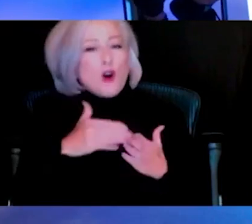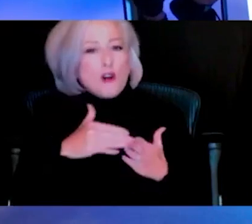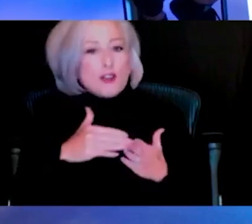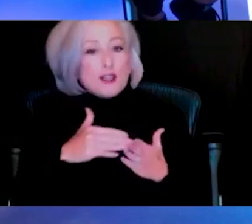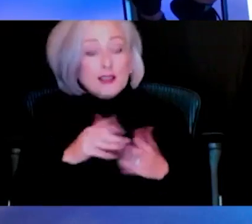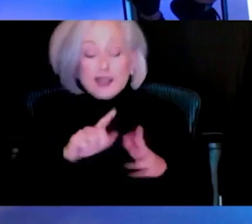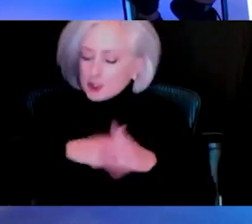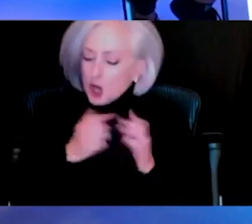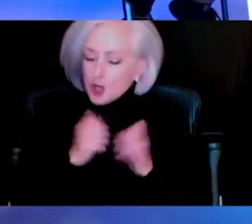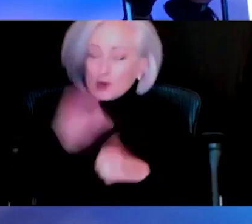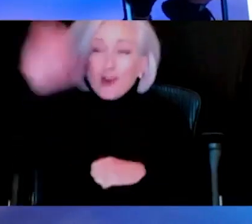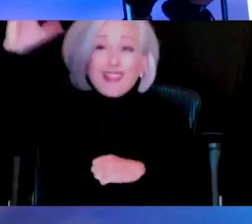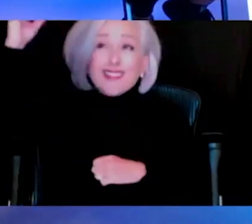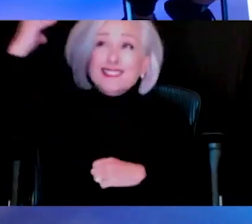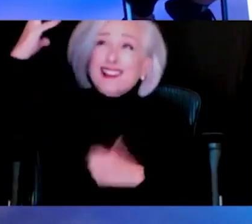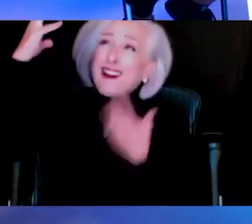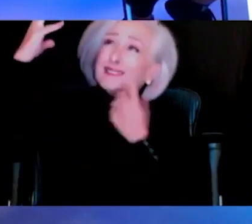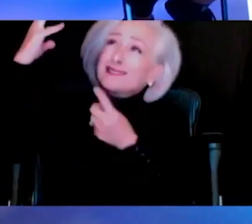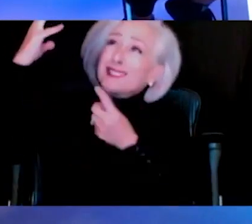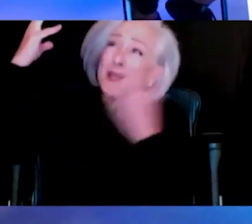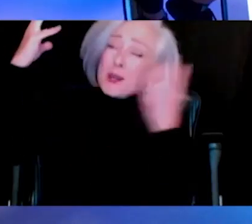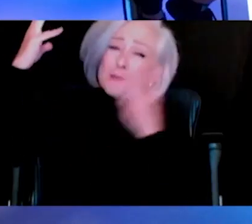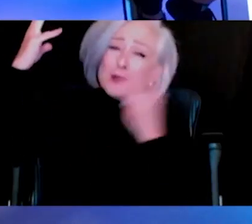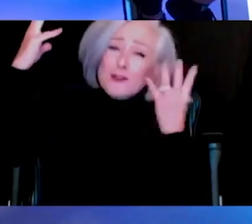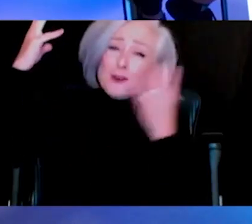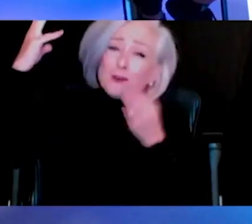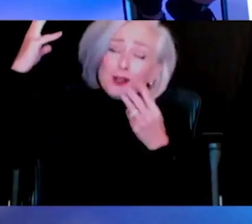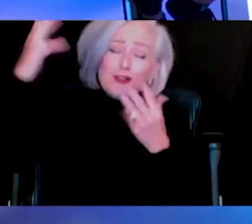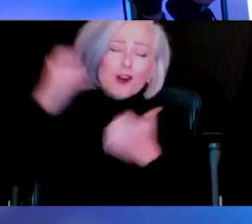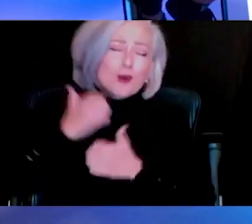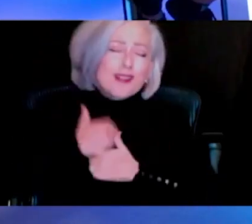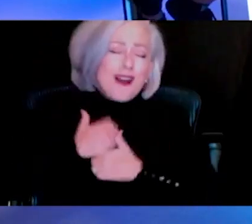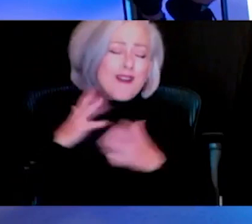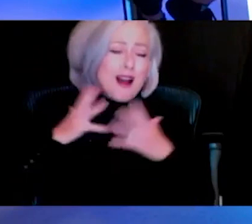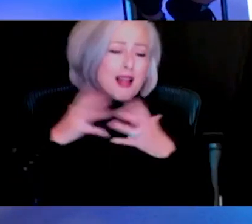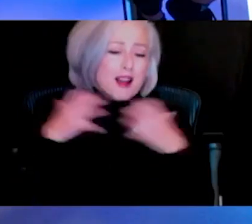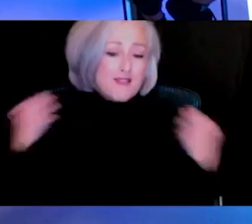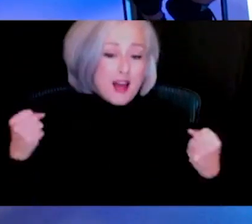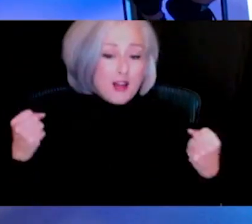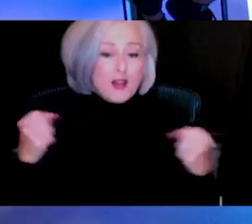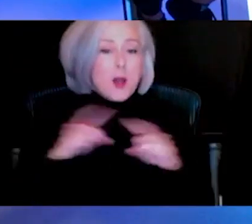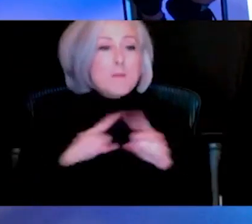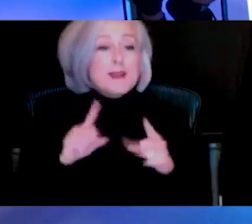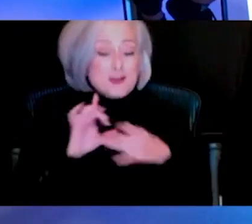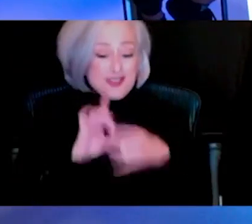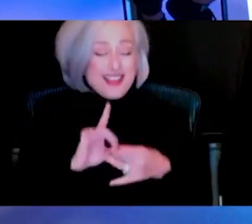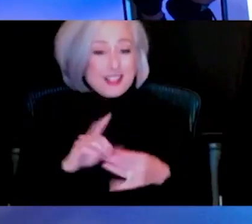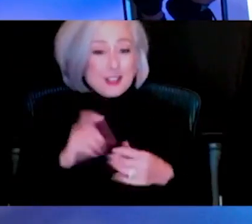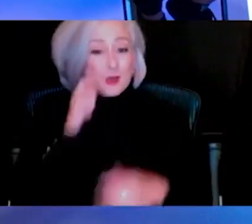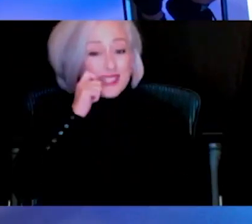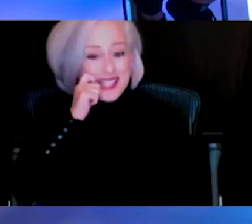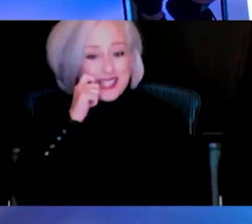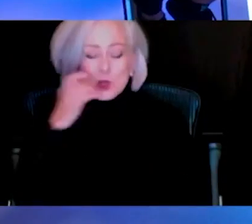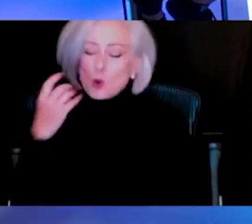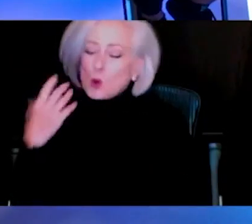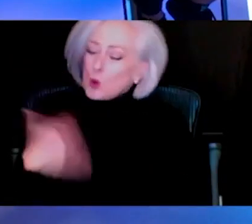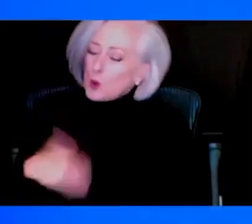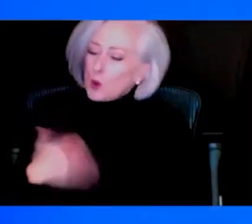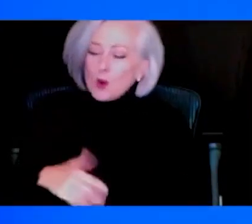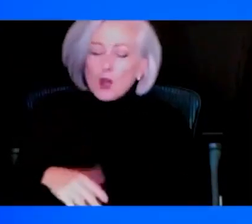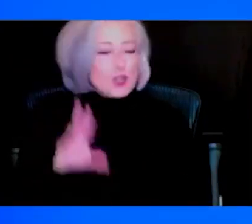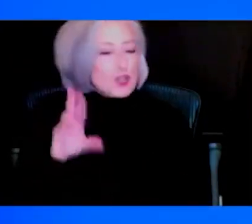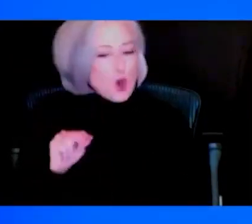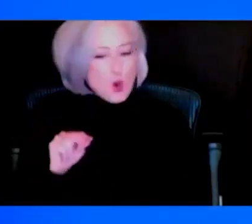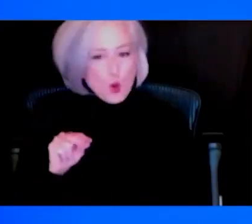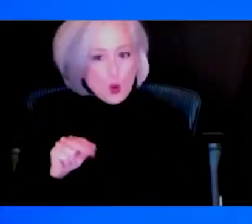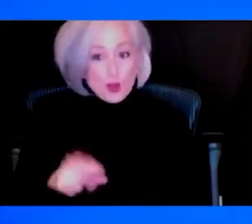beautiful thing, and we love it, and it has a lot of health benefits. But when it comes to your skin, it is the biggest no-no, right? Biggest no-no. Biggest no-no. You would think it's a vacation, but